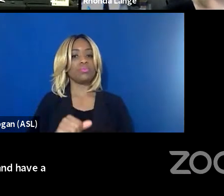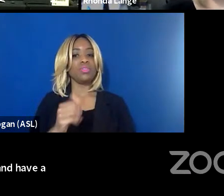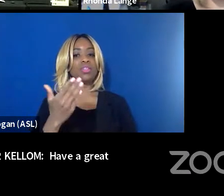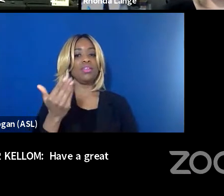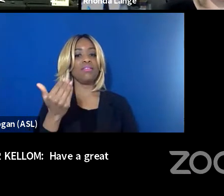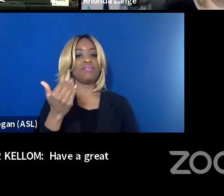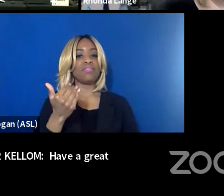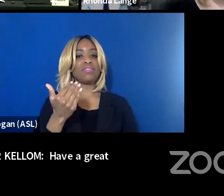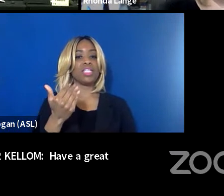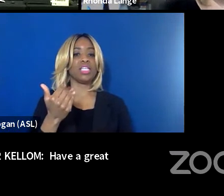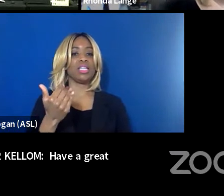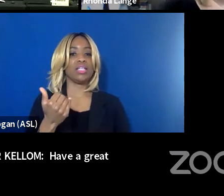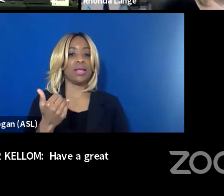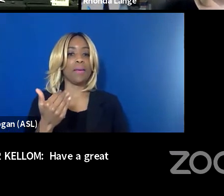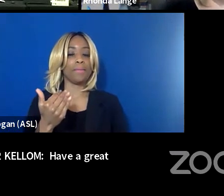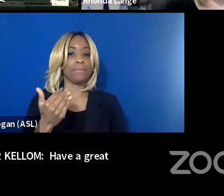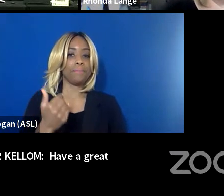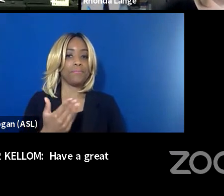15.